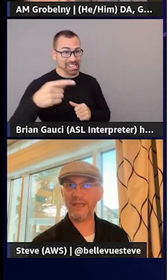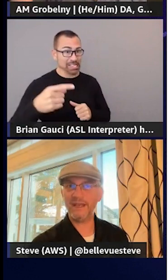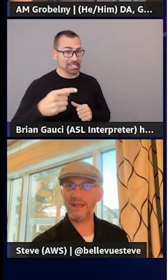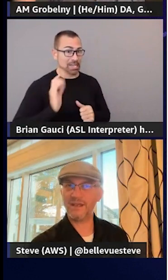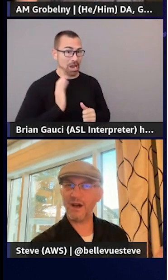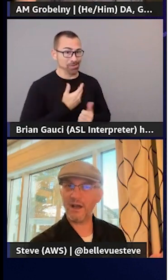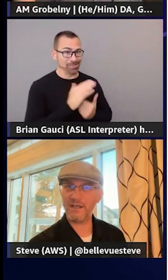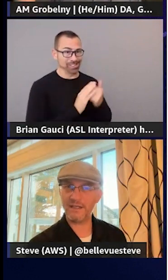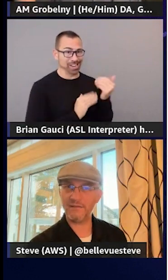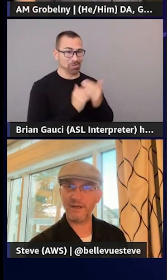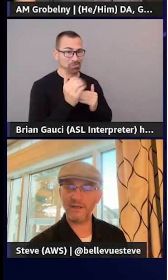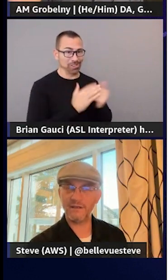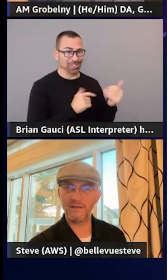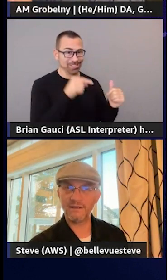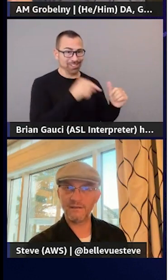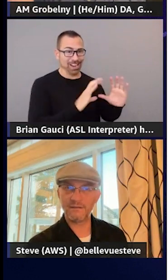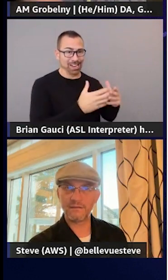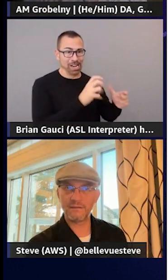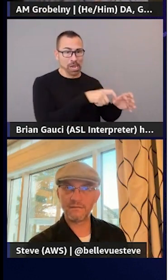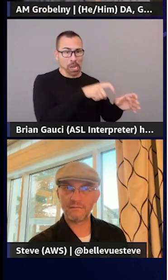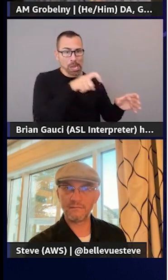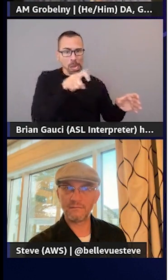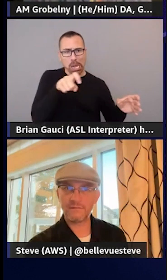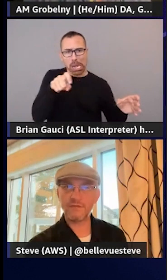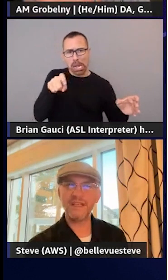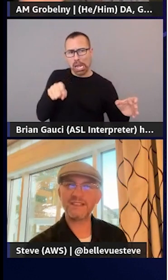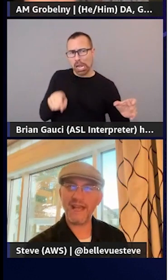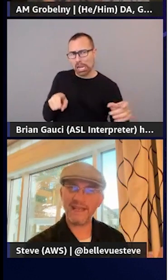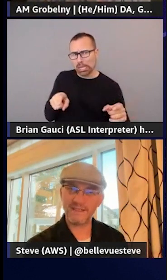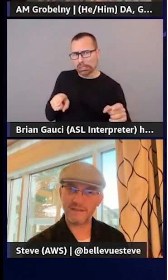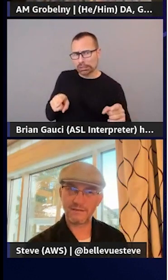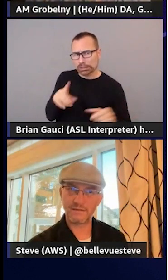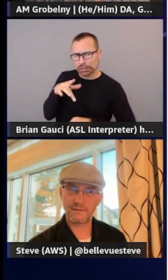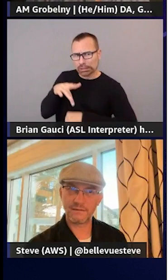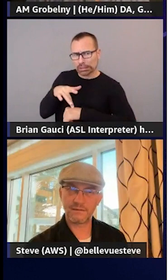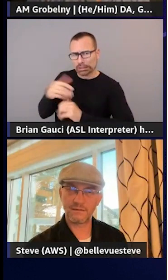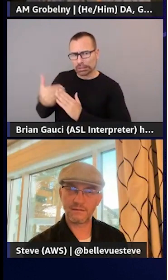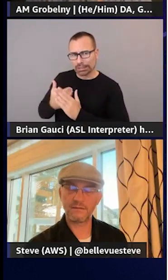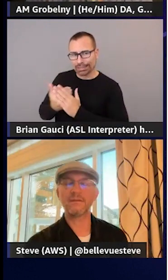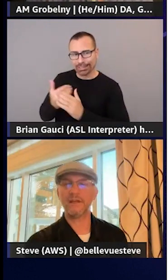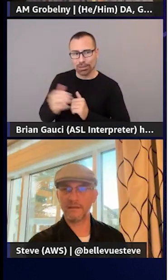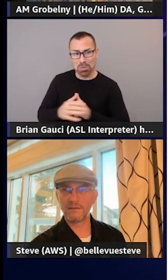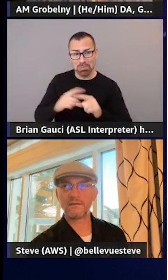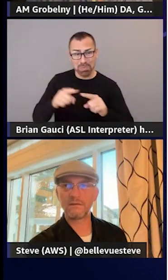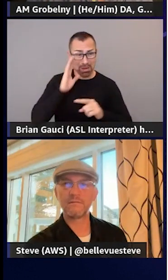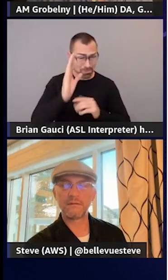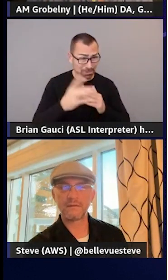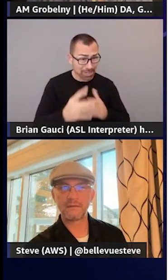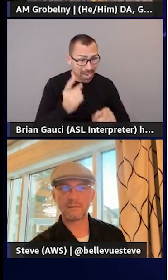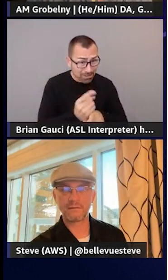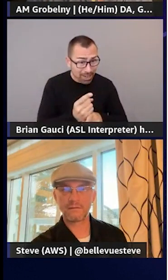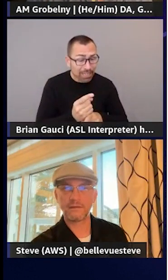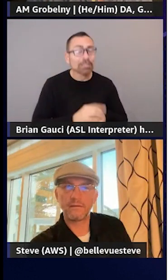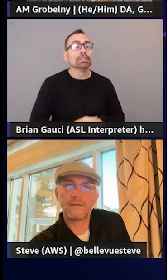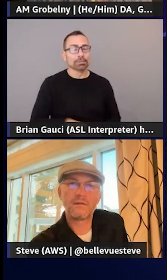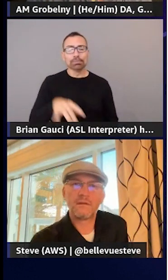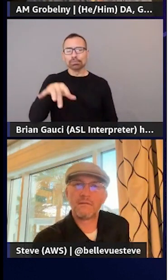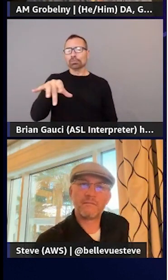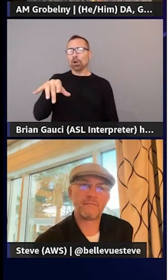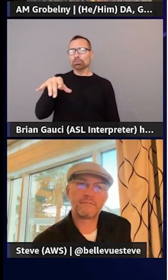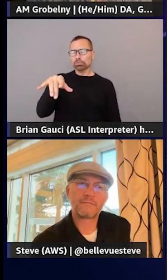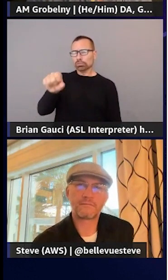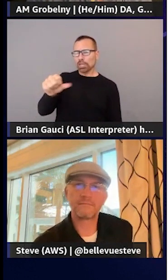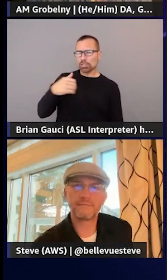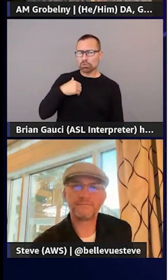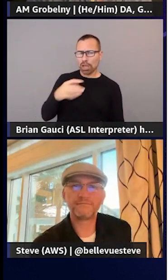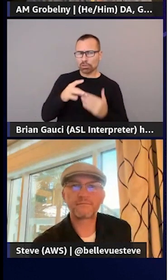still being guided, right? Yeah, there is some guidance, right? So if we check this out, right, we've got already